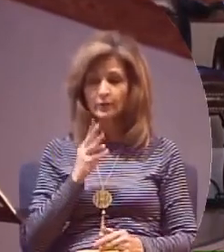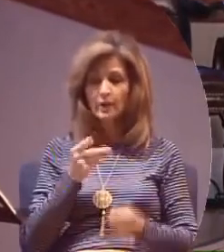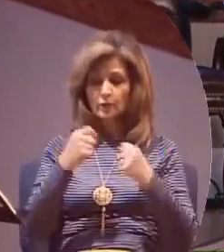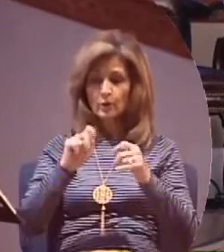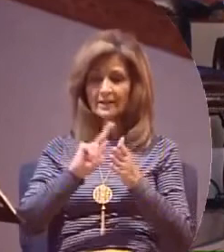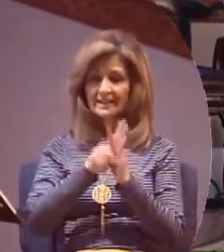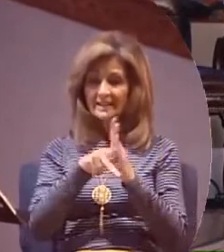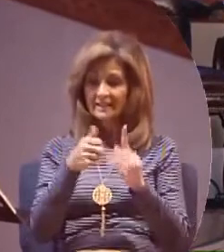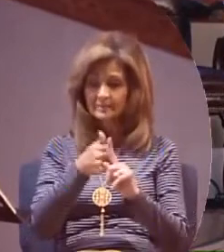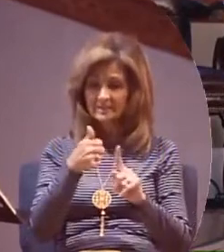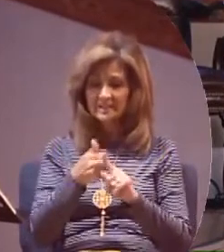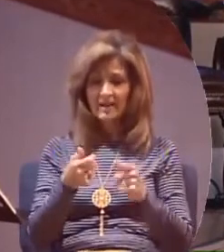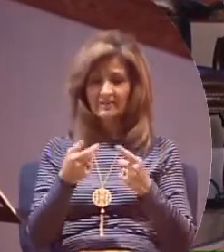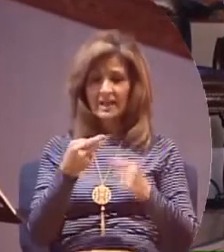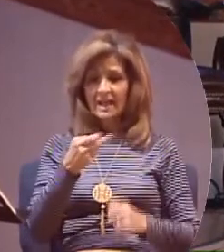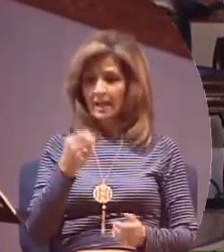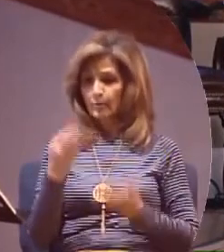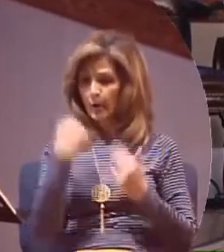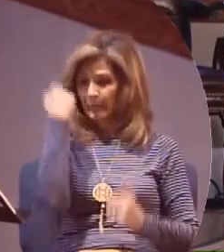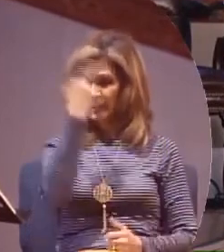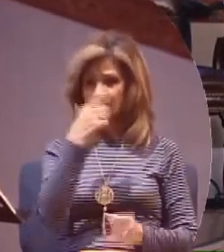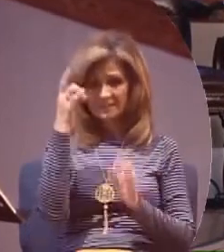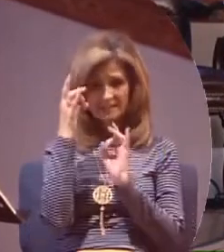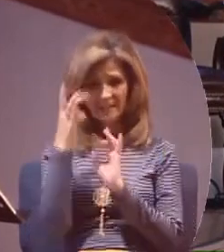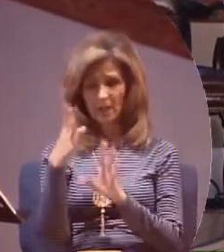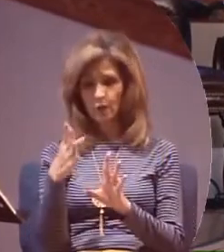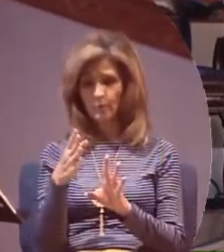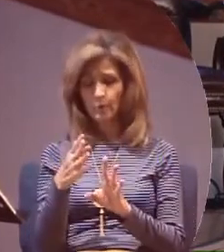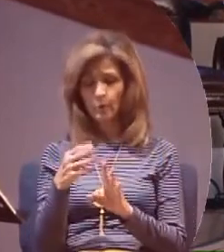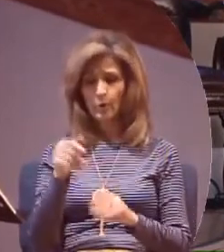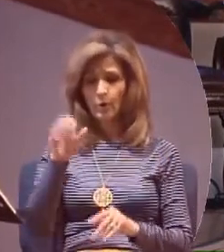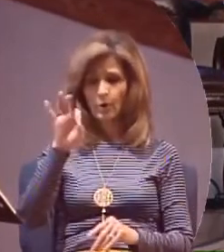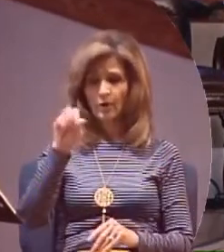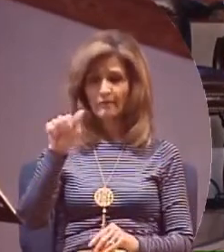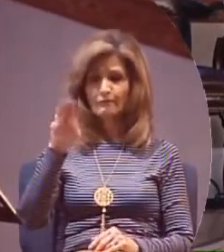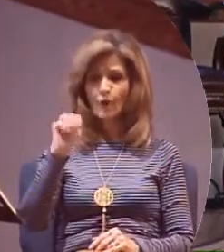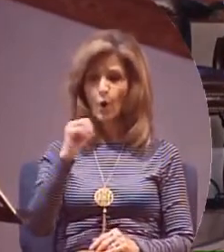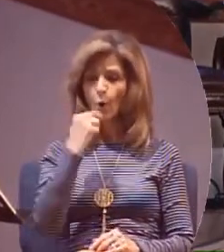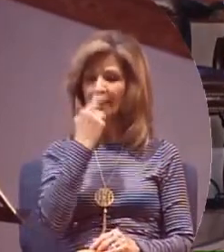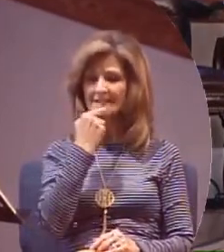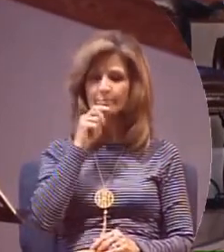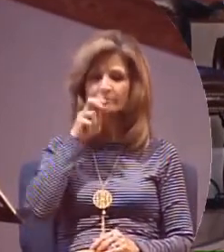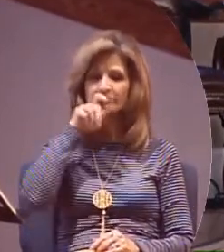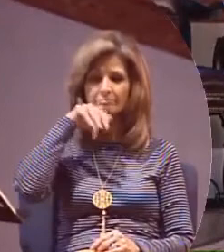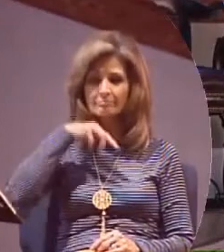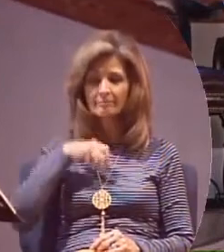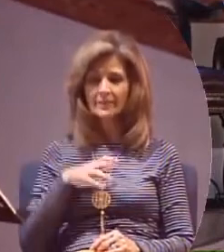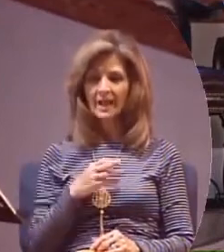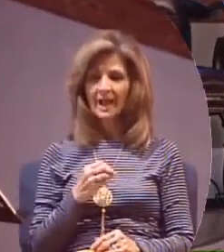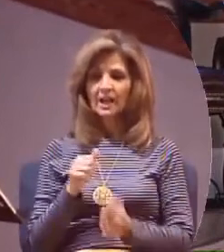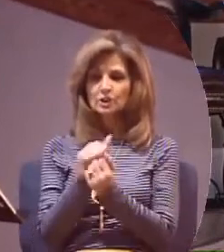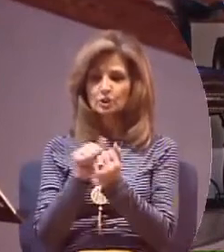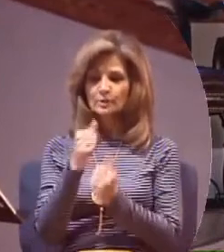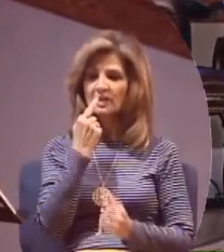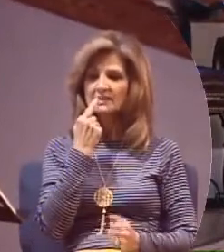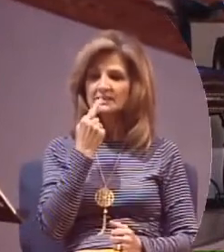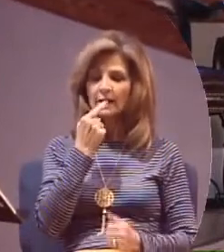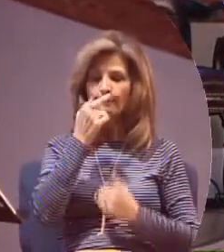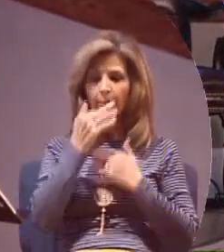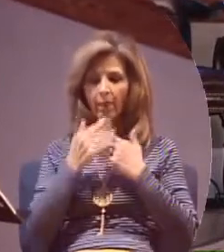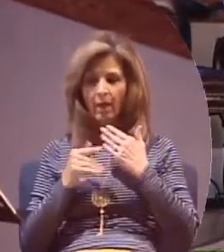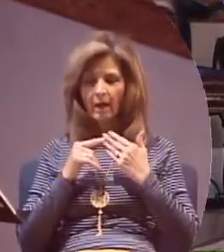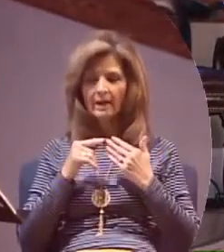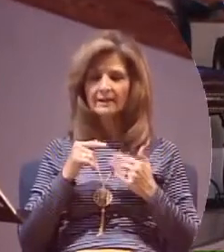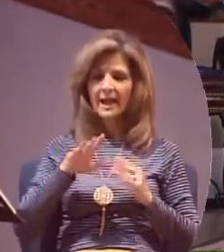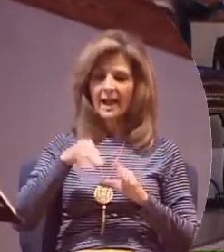commit suicide. He probably looks terrible. He's foaming at the mouth. He's chewing on his tongue. He's got blood and spit